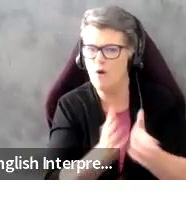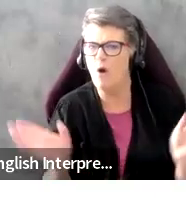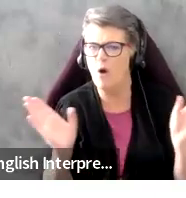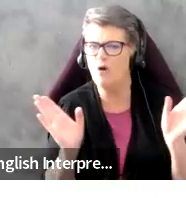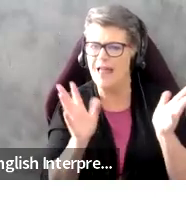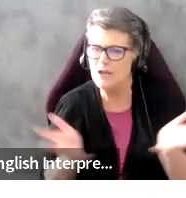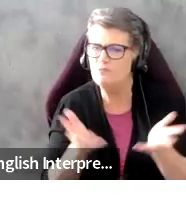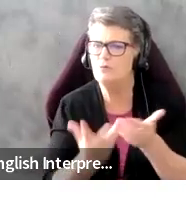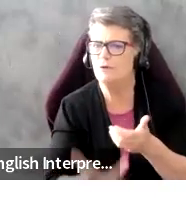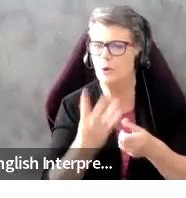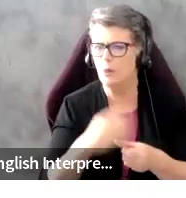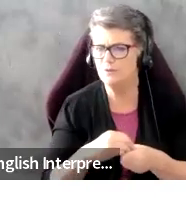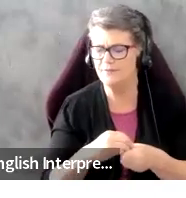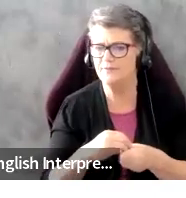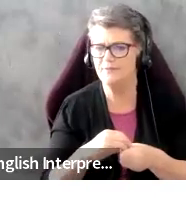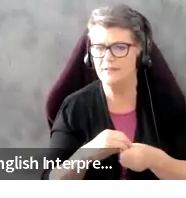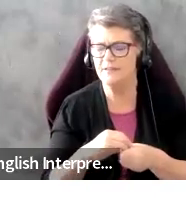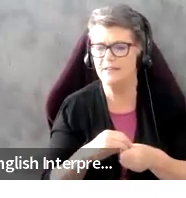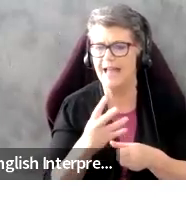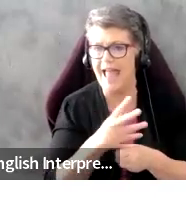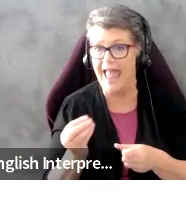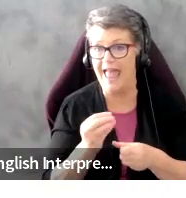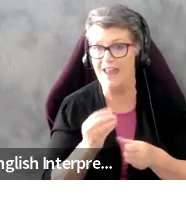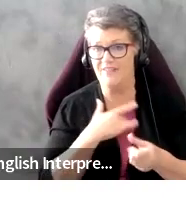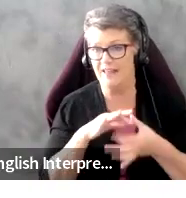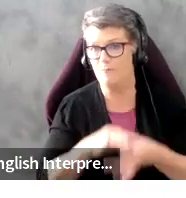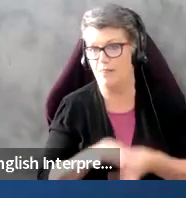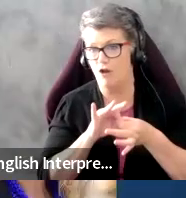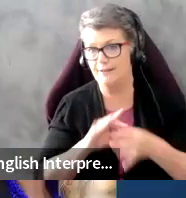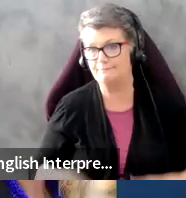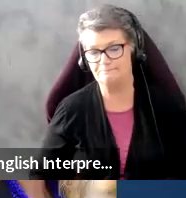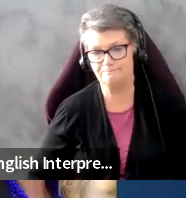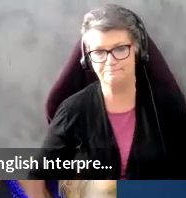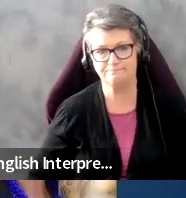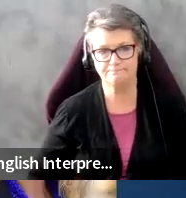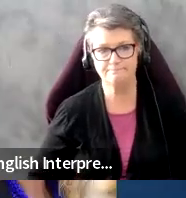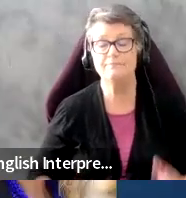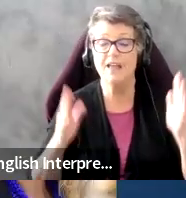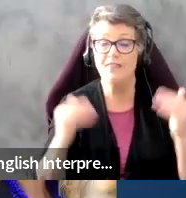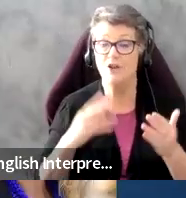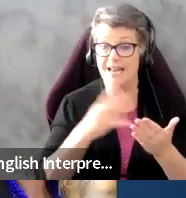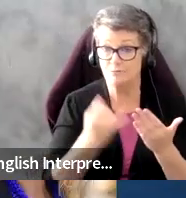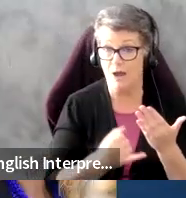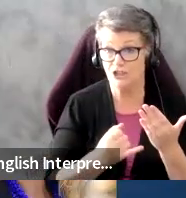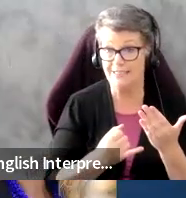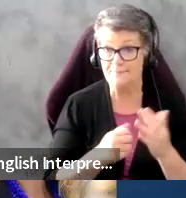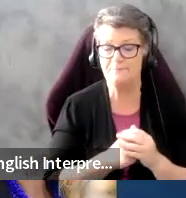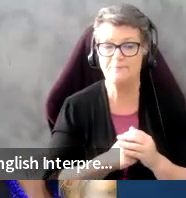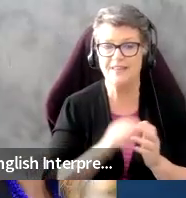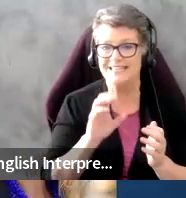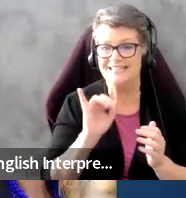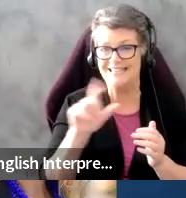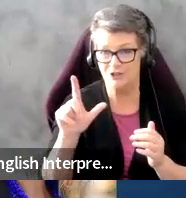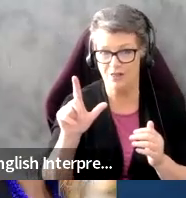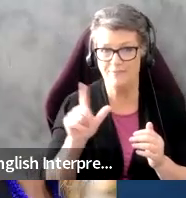promote inclusivity and belonging. And then our next project that I want to highlight is the CSEL